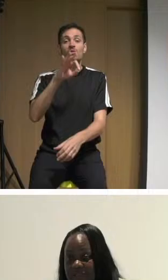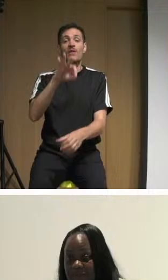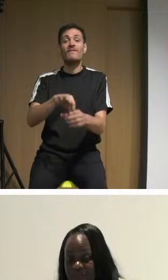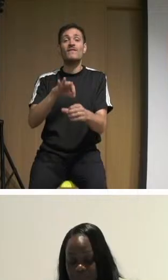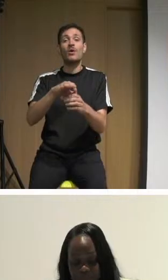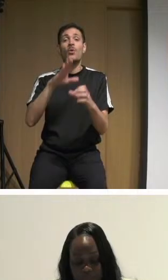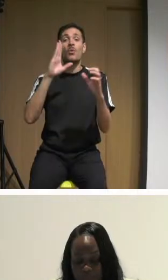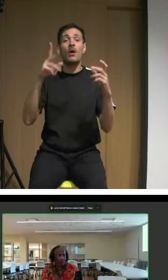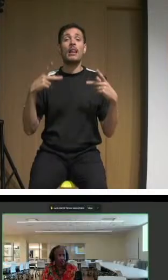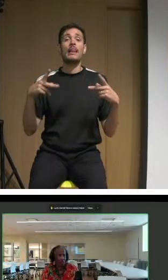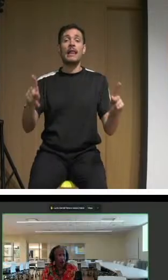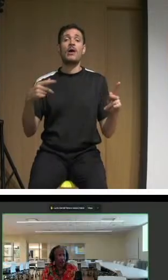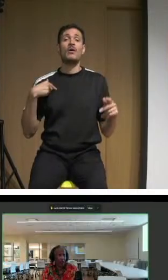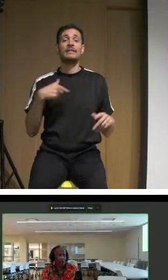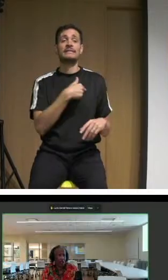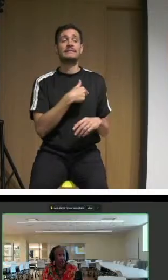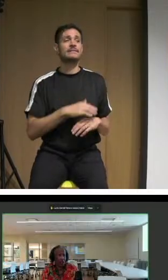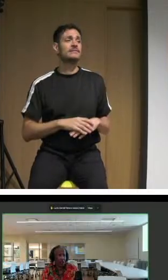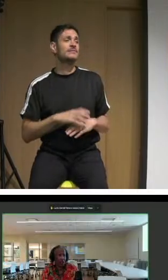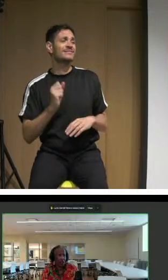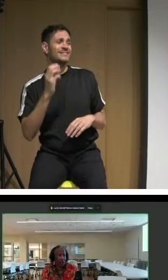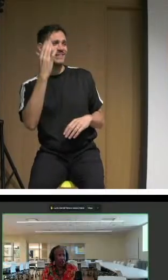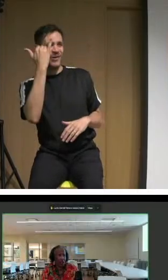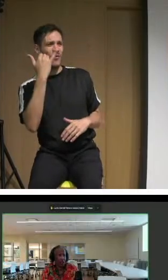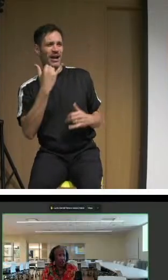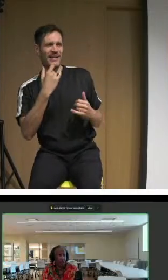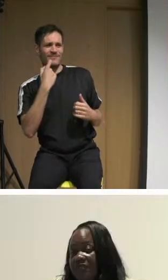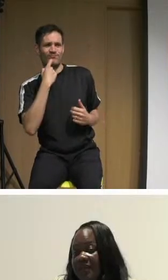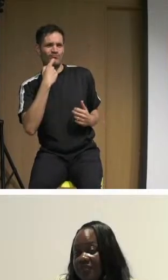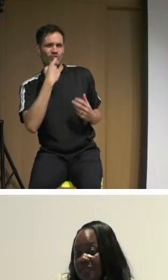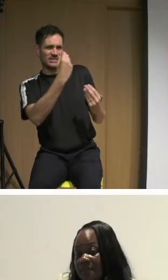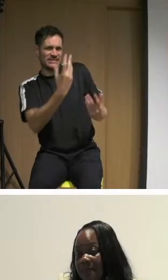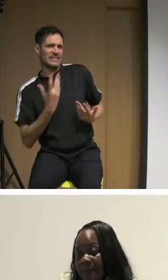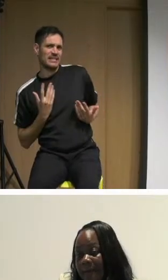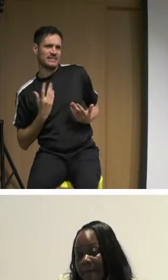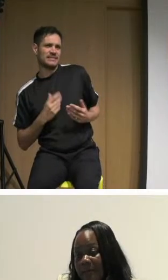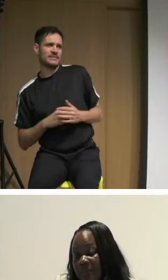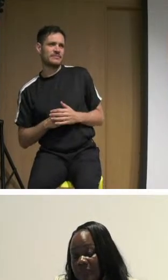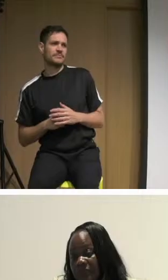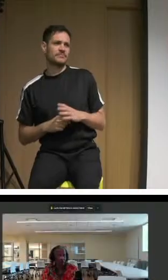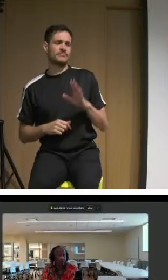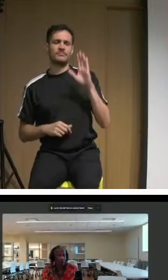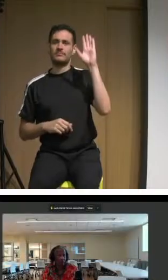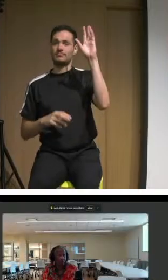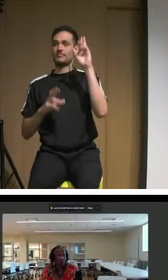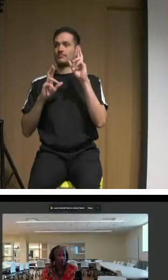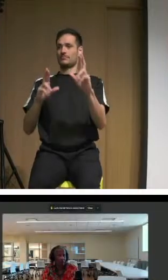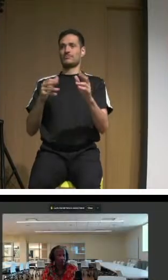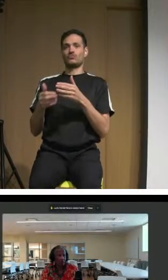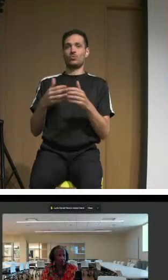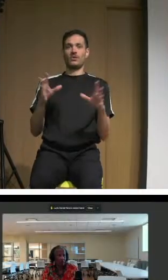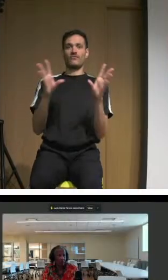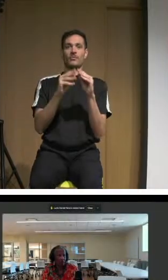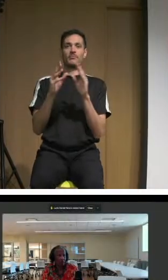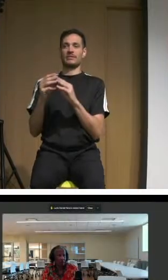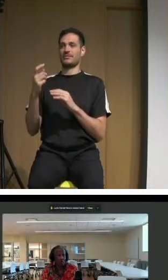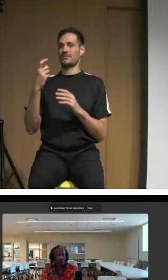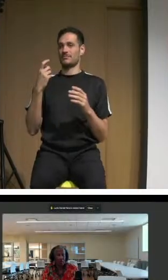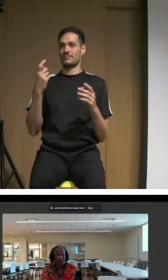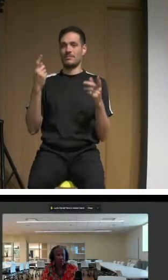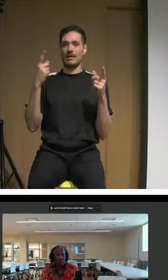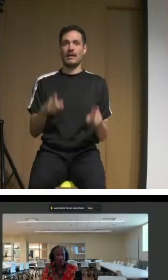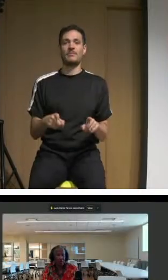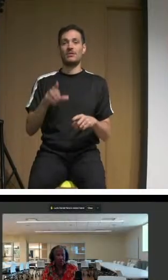telling us us. this? So why are they just now telling us this? I think that Respectfully, with regards to whatever meetings have been held, OGS